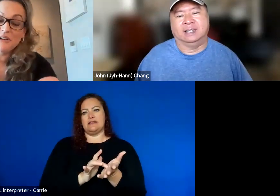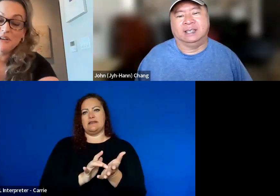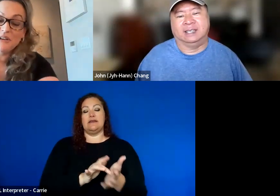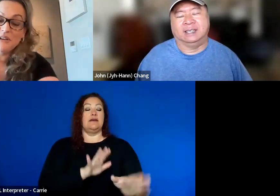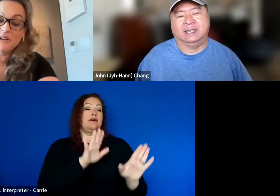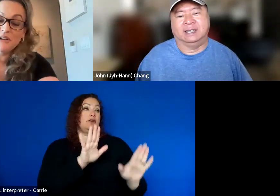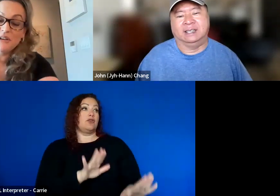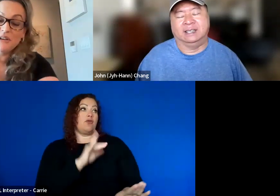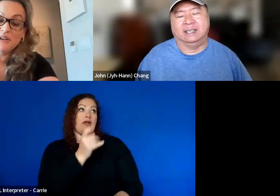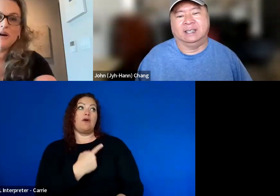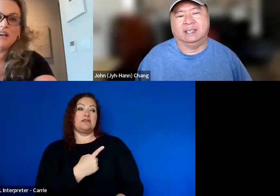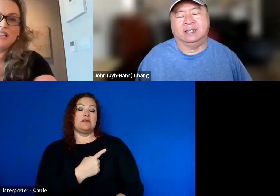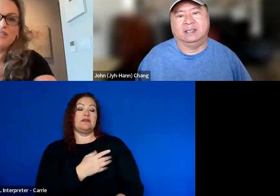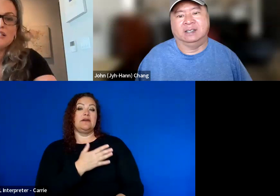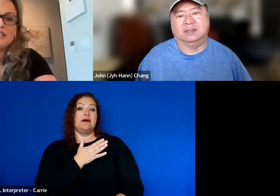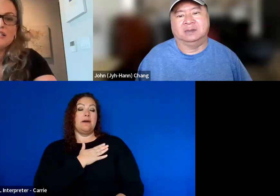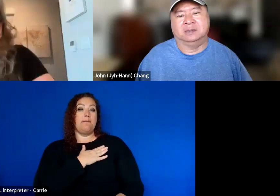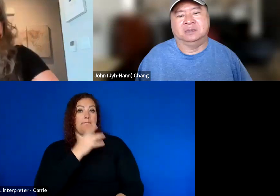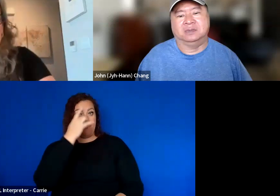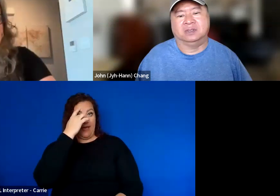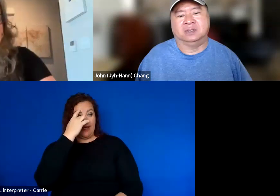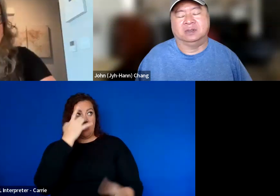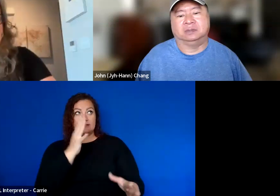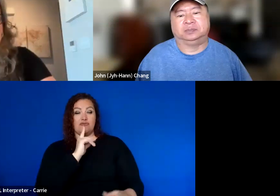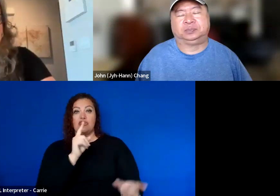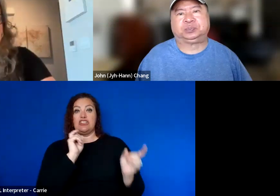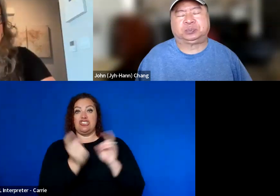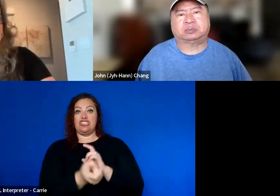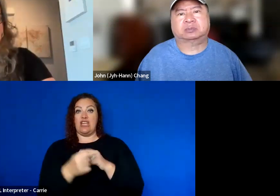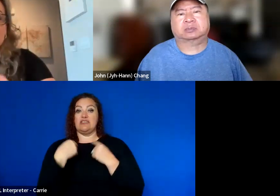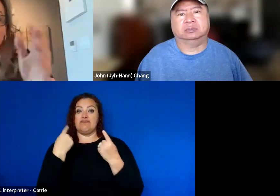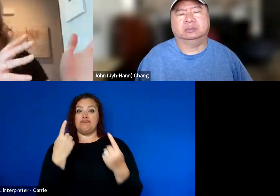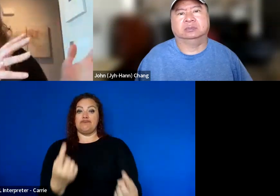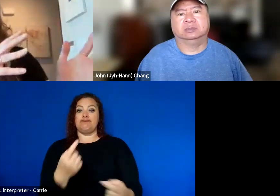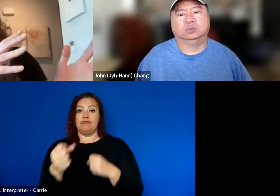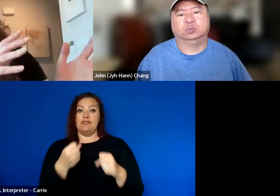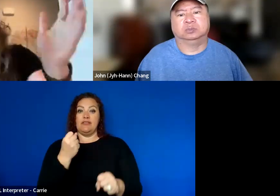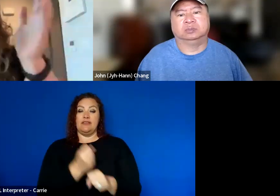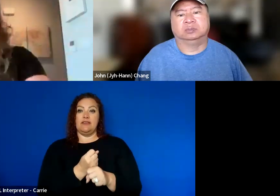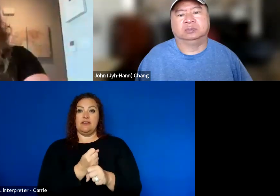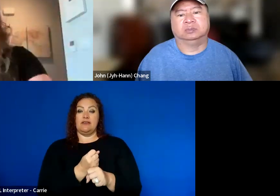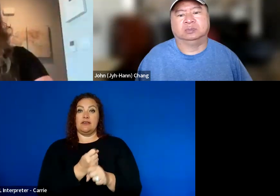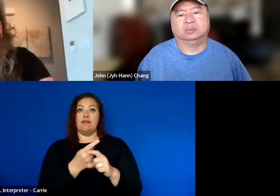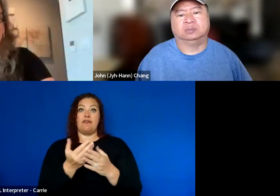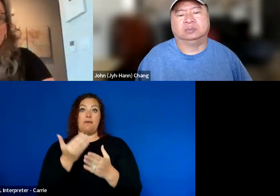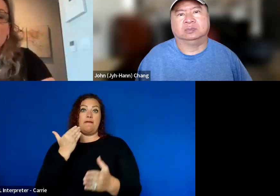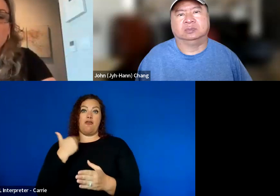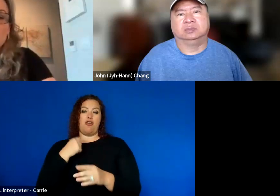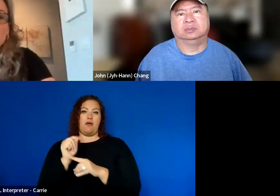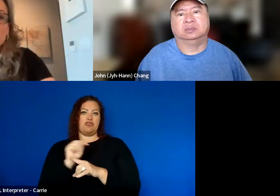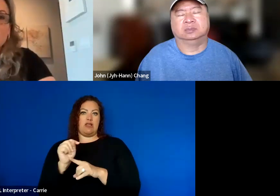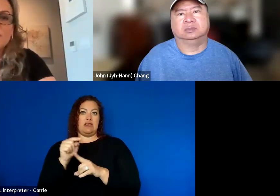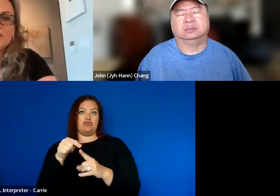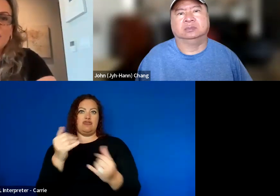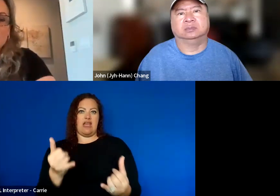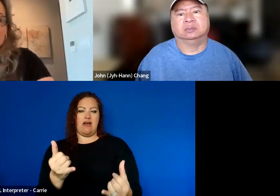Great question. And my thoughts on that have really changed over the years. From before I was trained to now. Now I